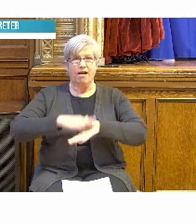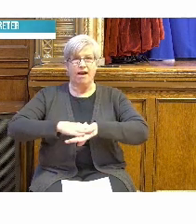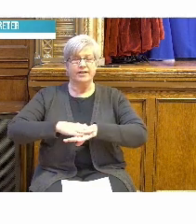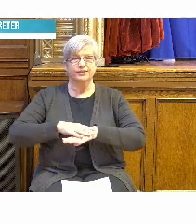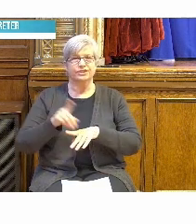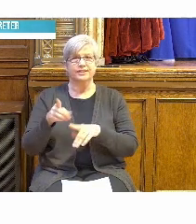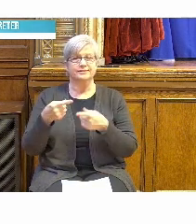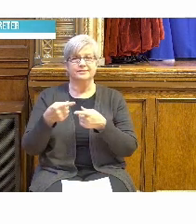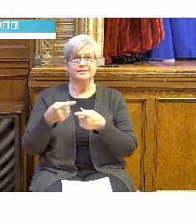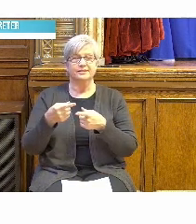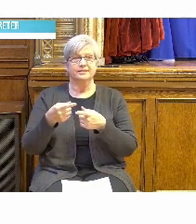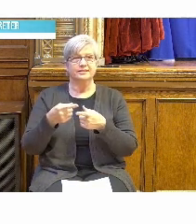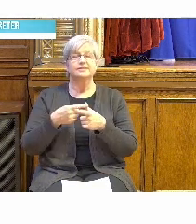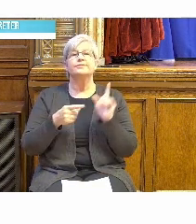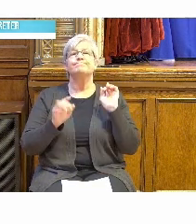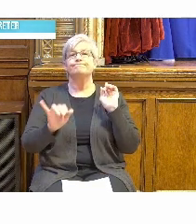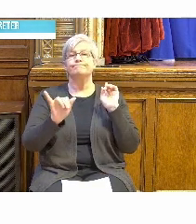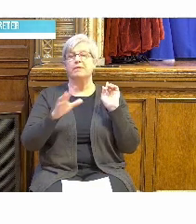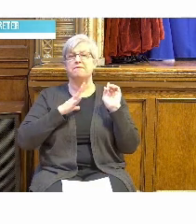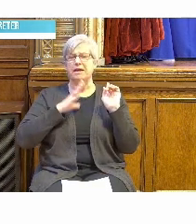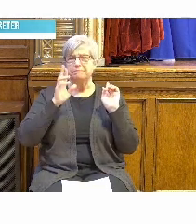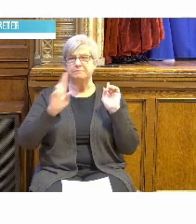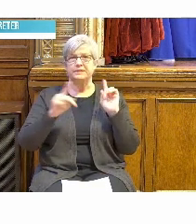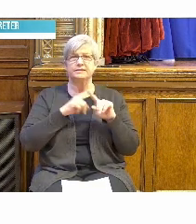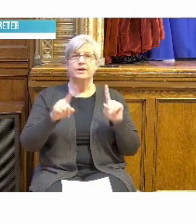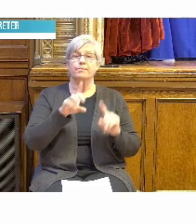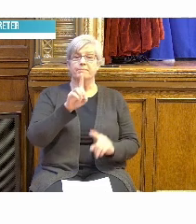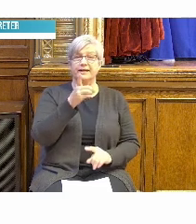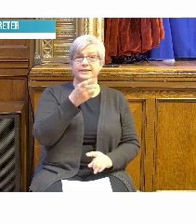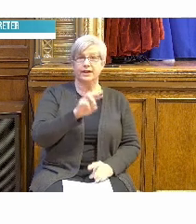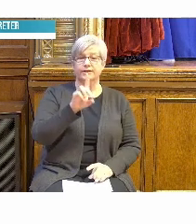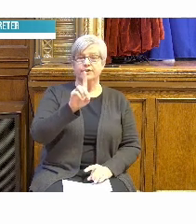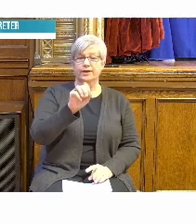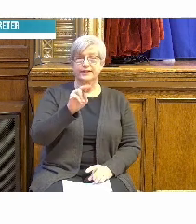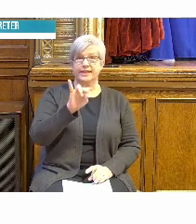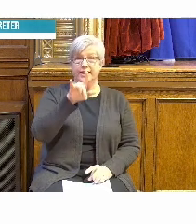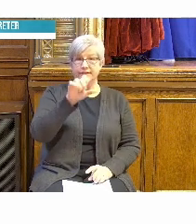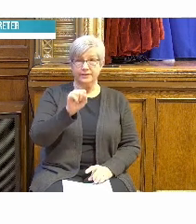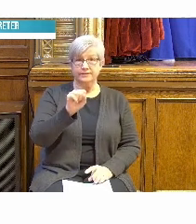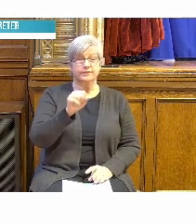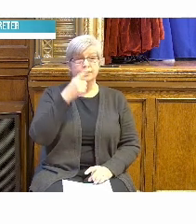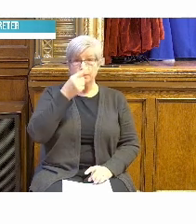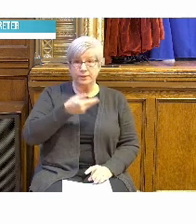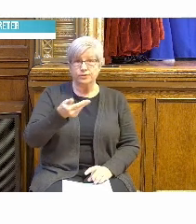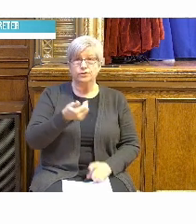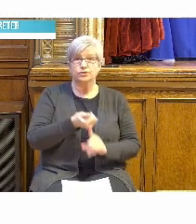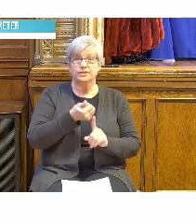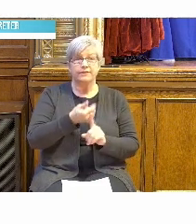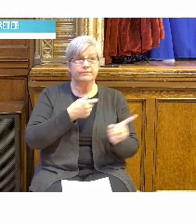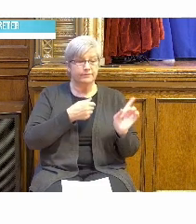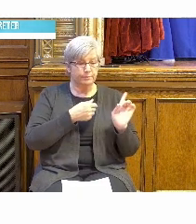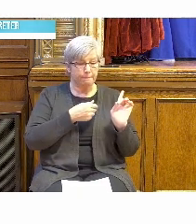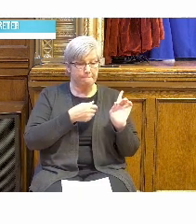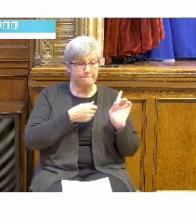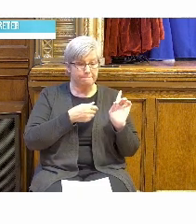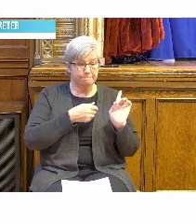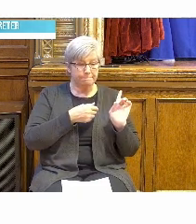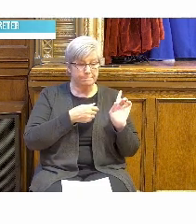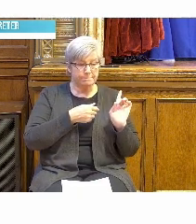So I believe we do have Dr. Daniels. So if you'd like to introduce yourself, Dr. Daniels, and make any comments at this time.